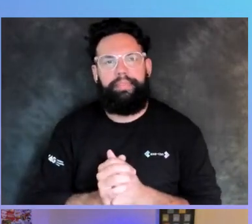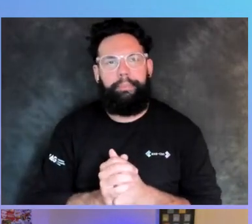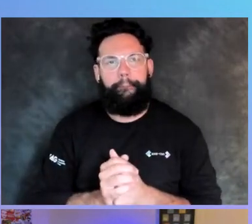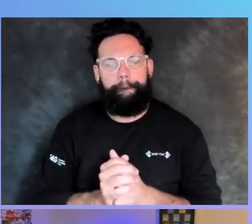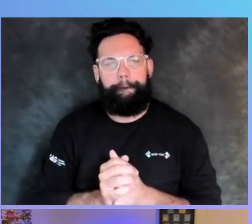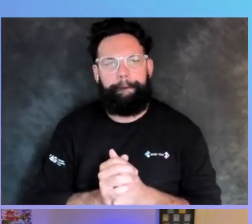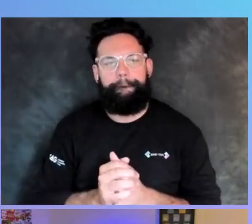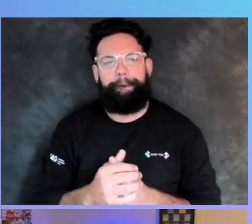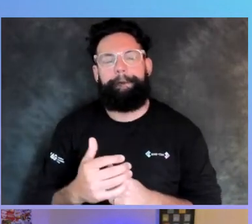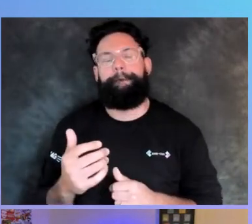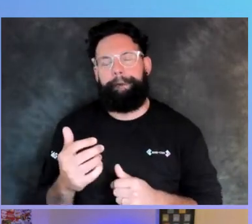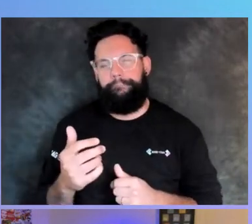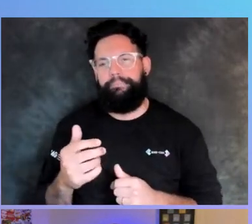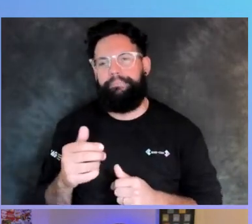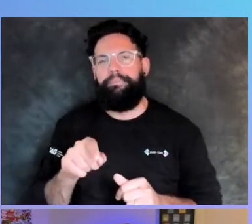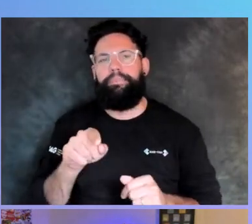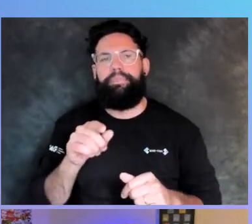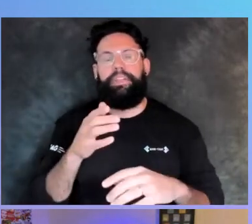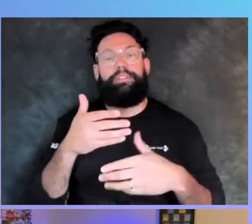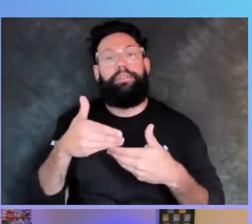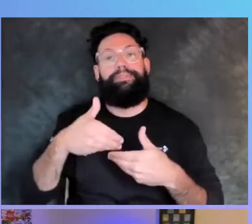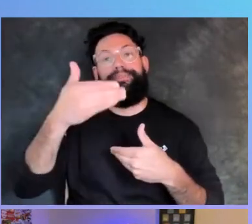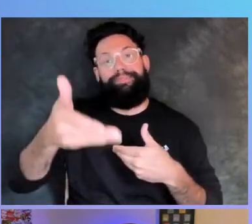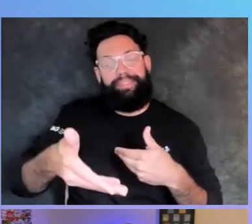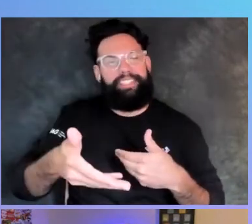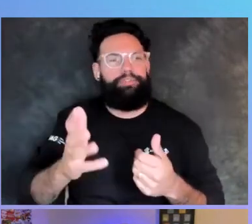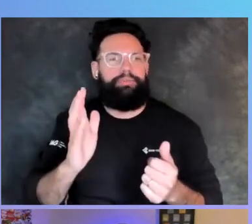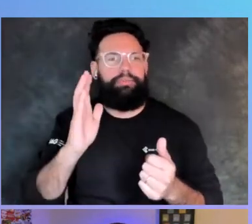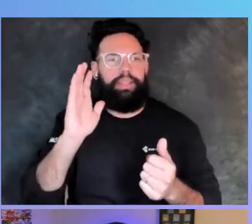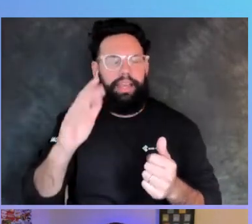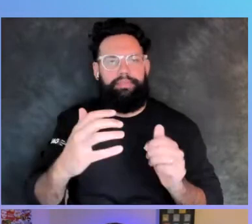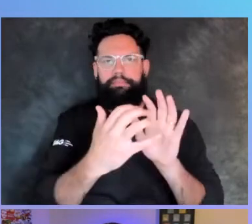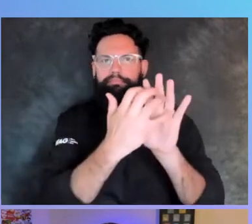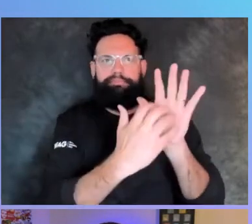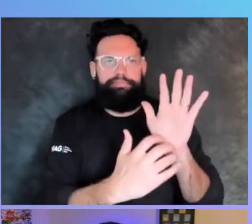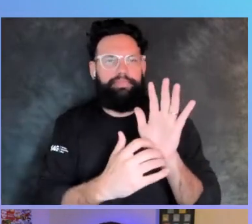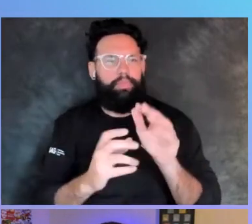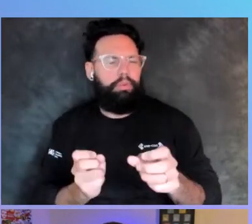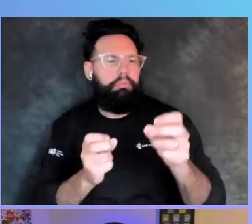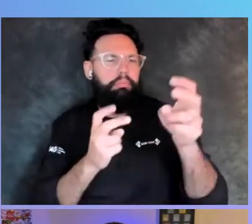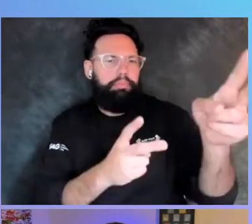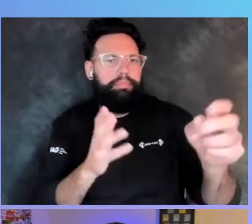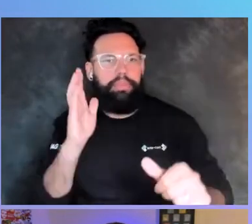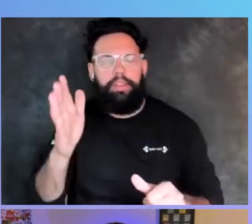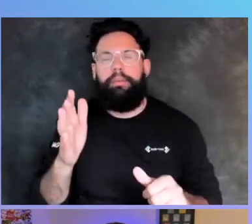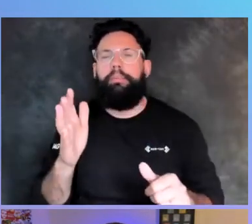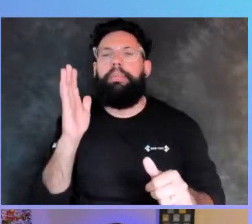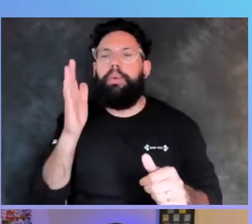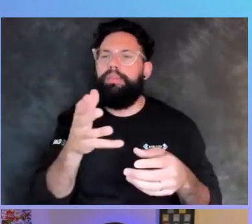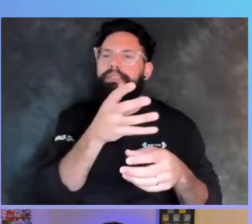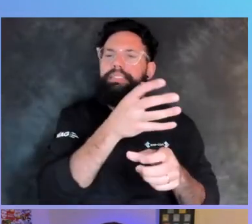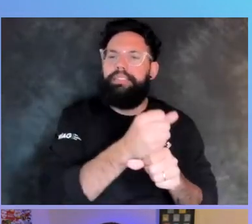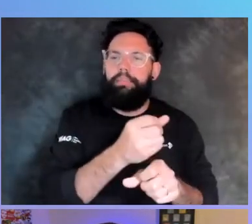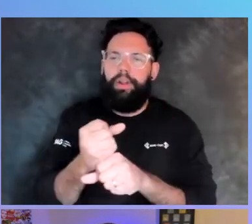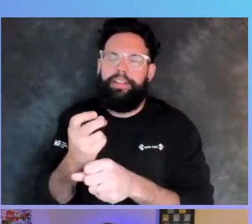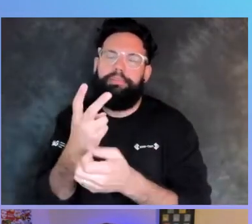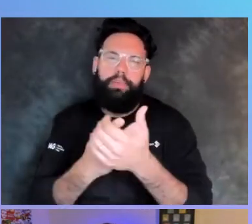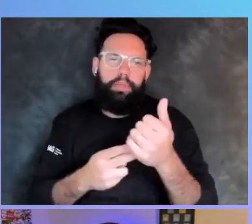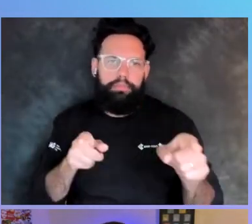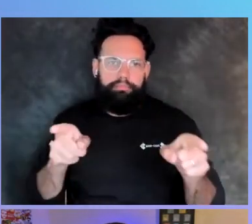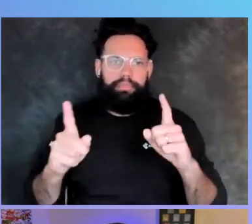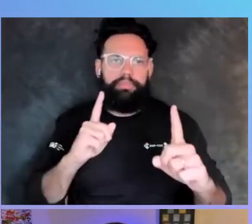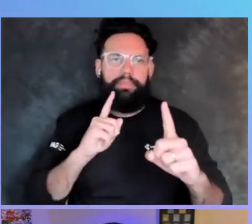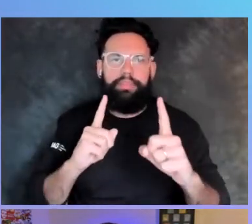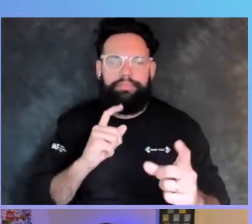in the slides after the conclusion just for future reference, but for time's sake, I'm just going to summarize these conversations. But as you can